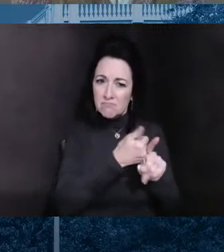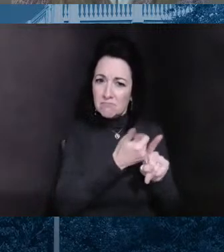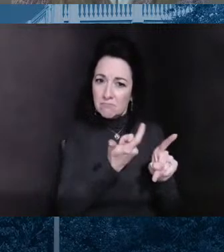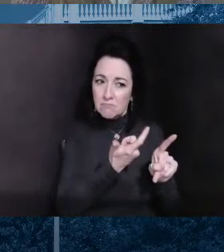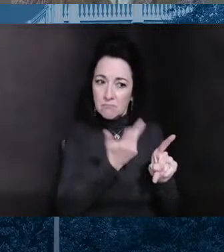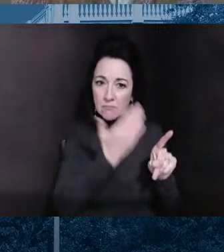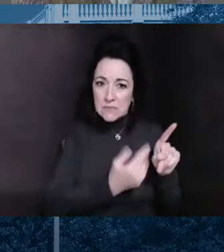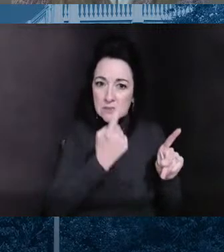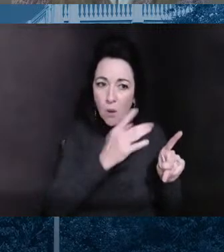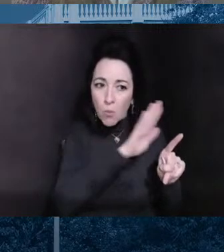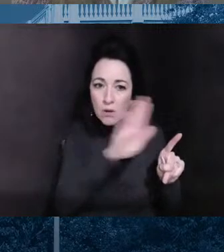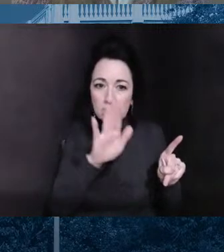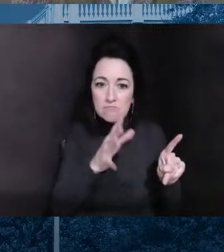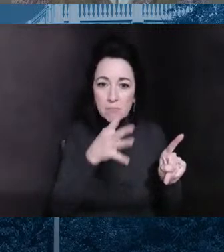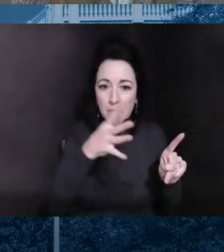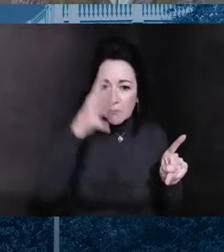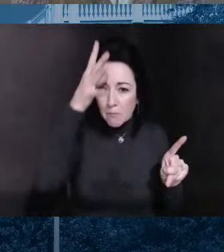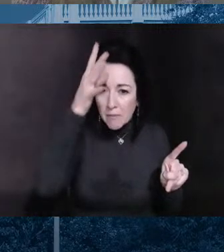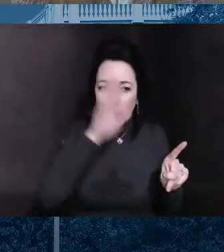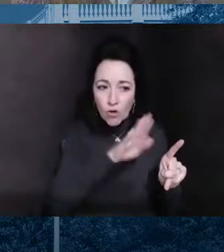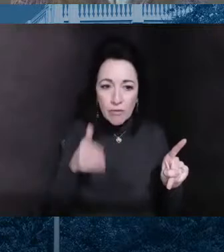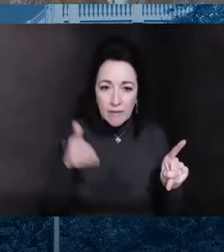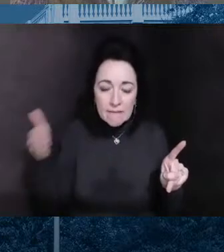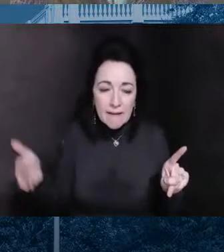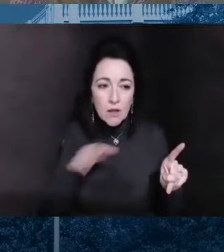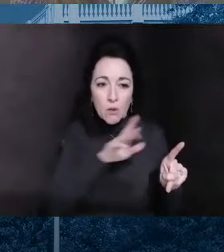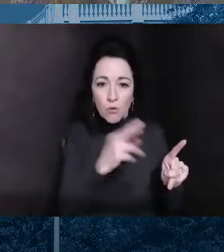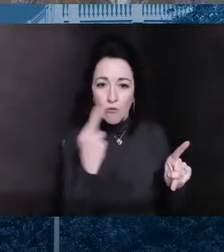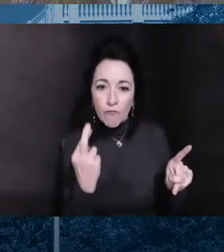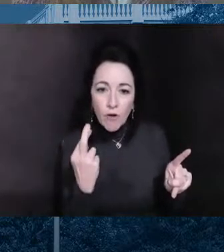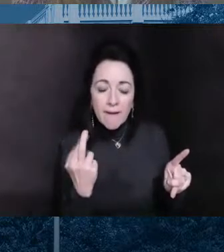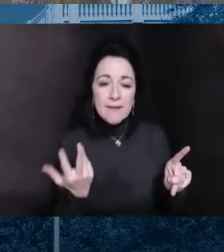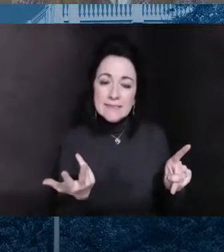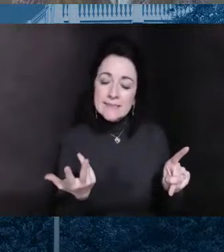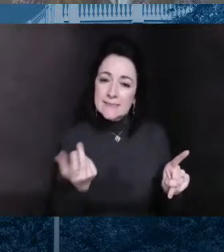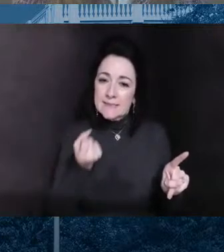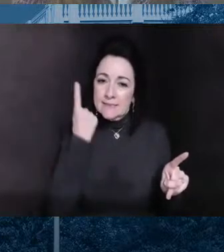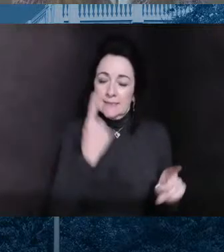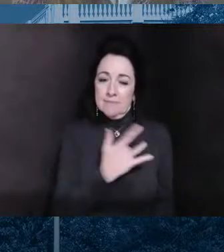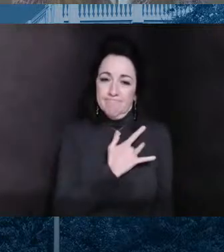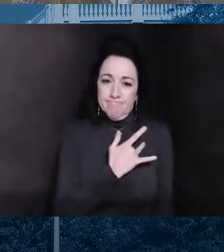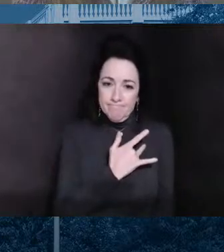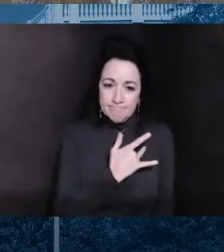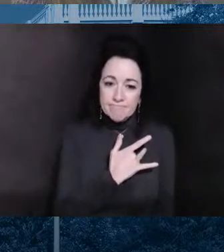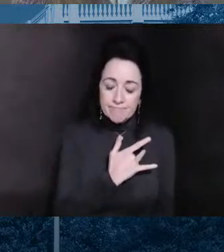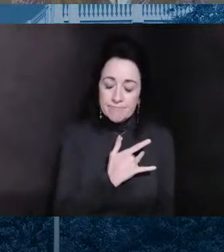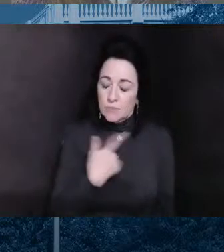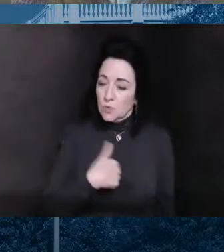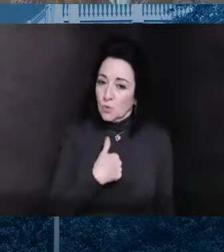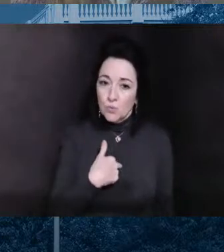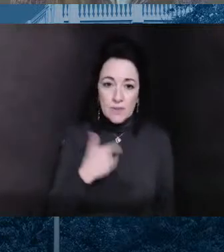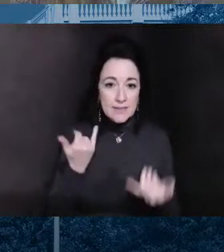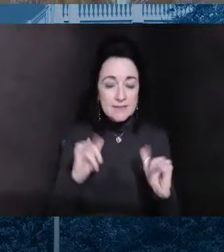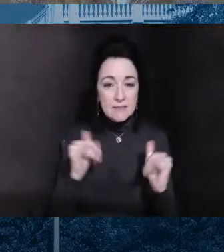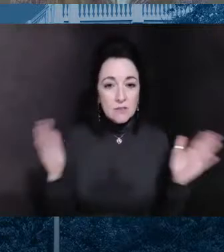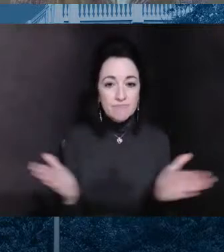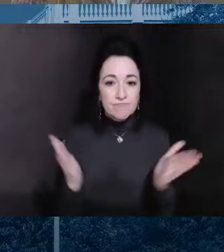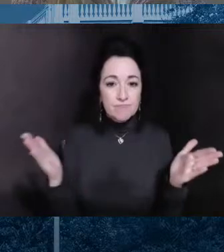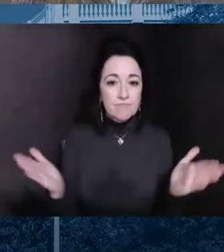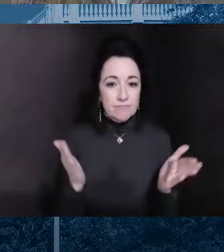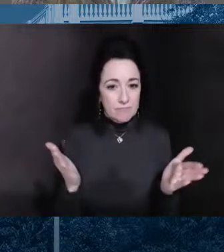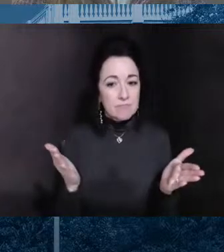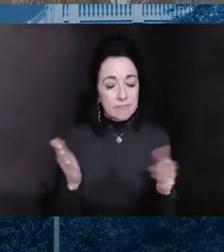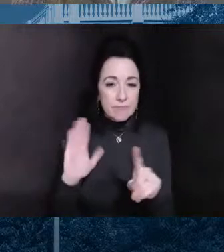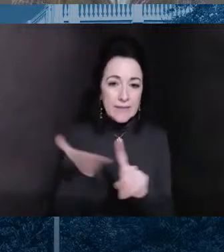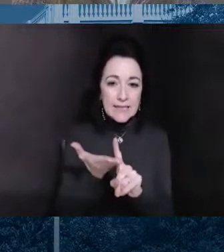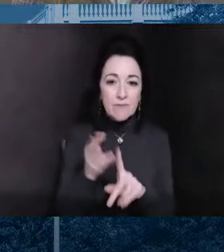focus on, that and hospitalizations, to try to get people to follow masking guidance, social distancing, and now